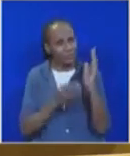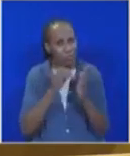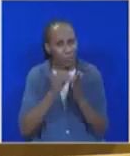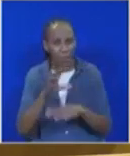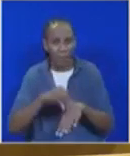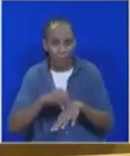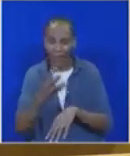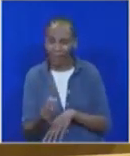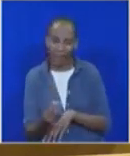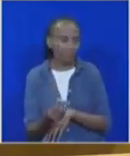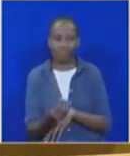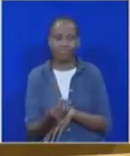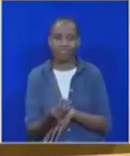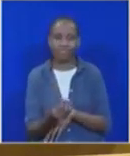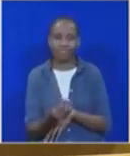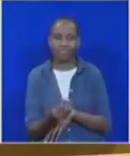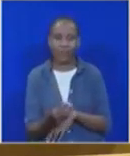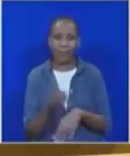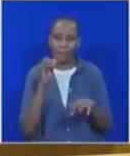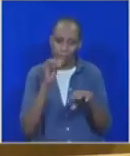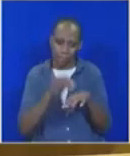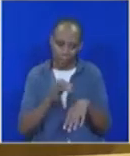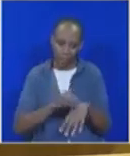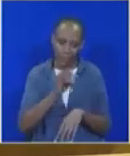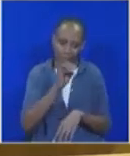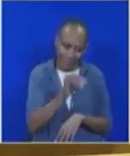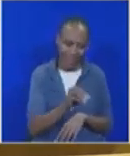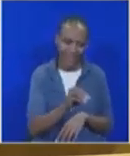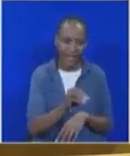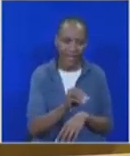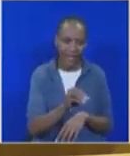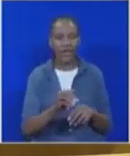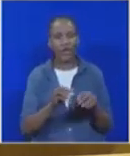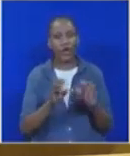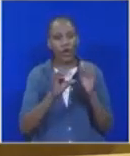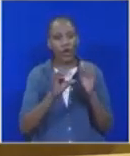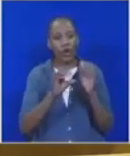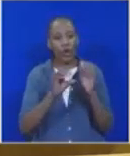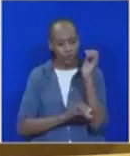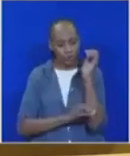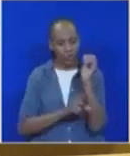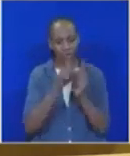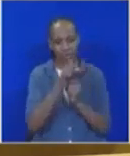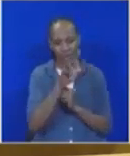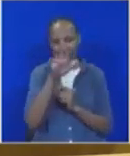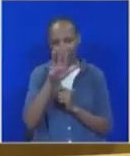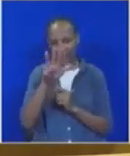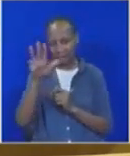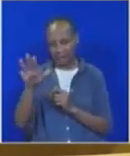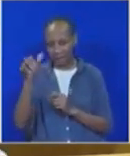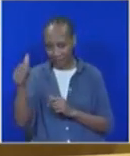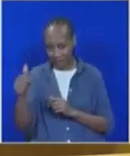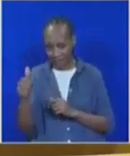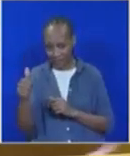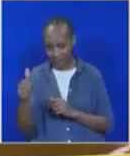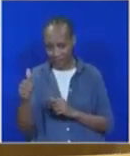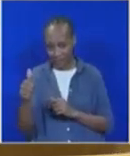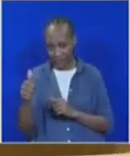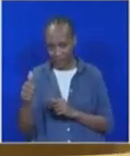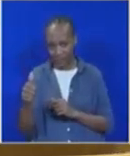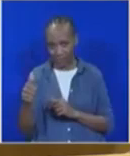They have problems with the actual 1996 constitution of this democratic South Africa.